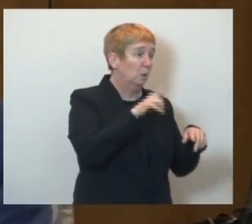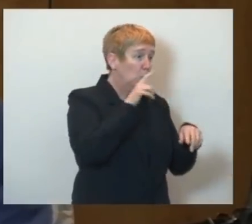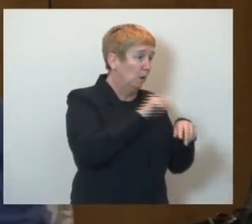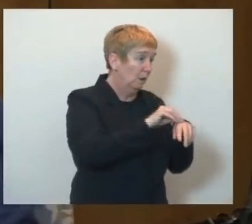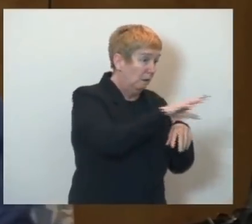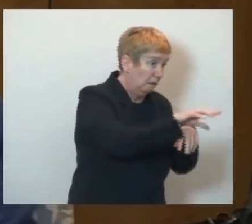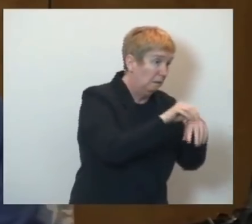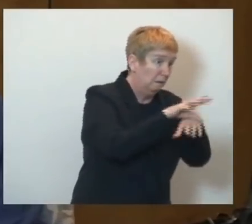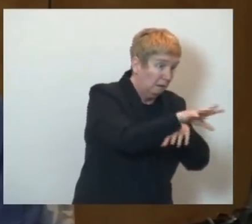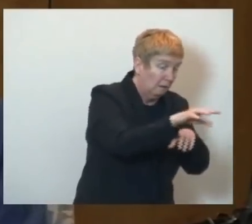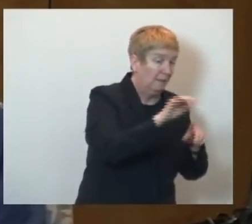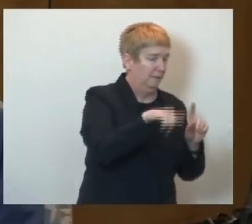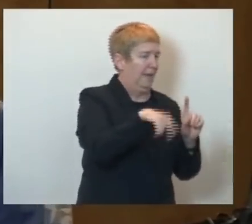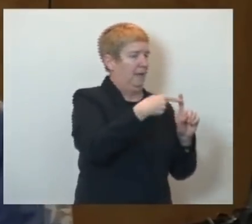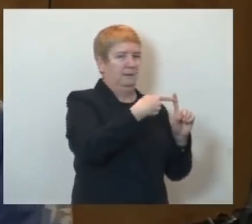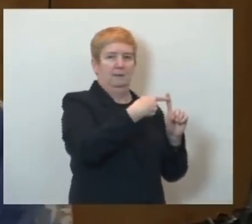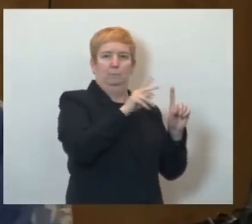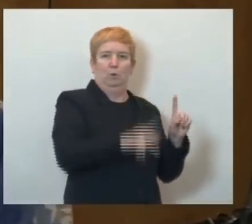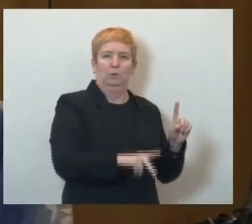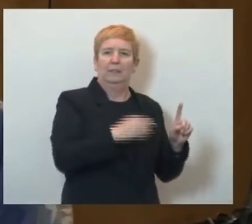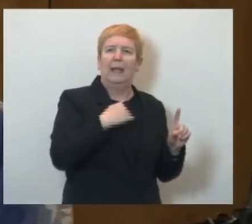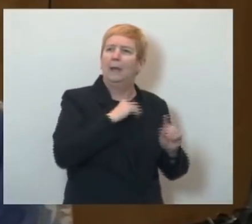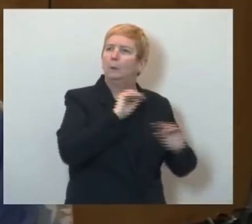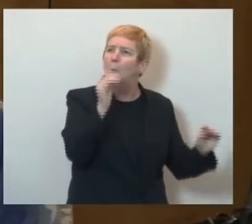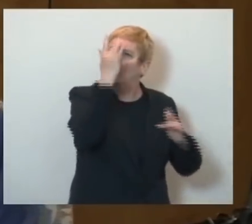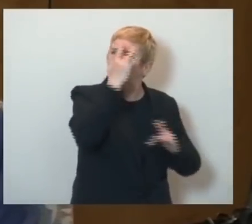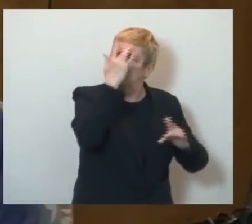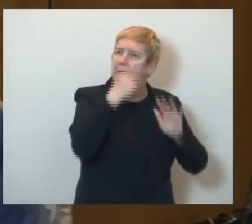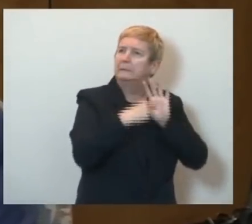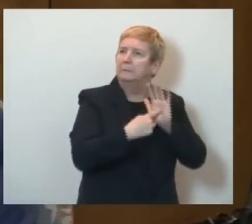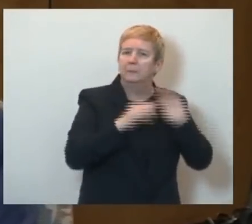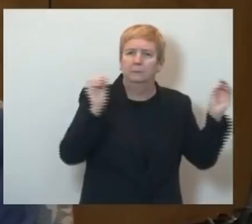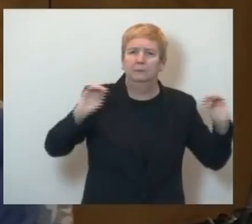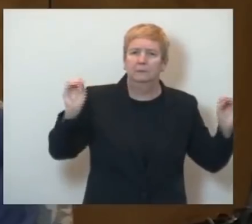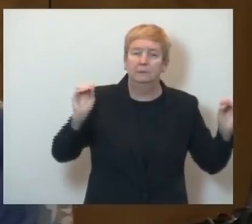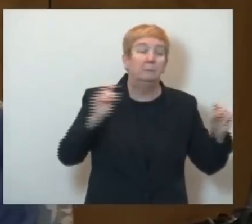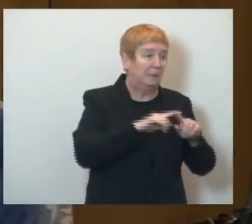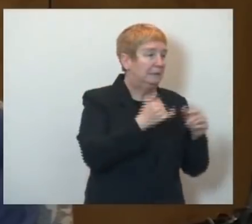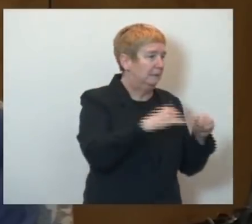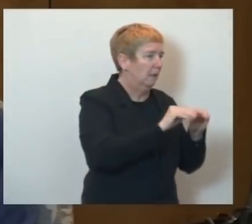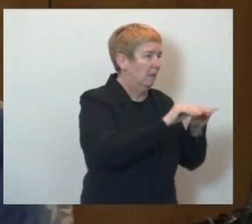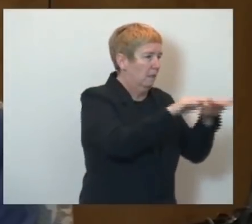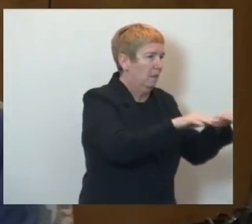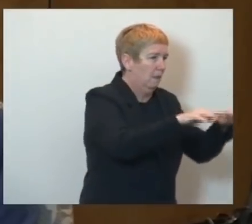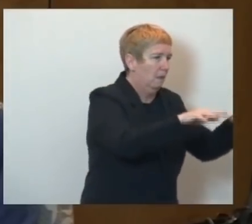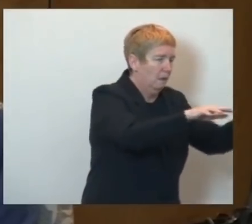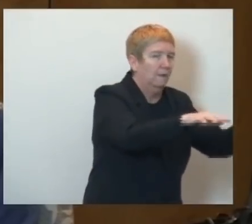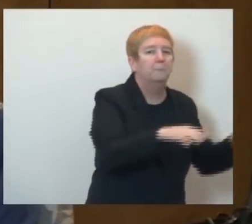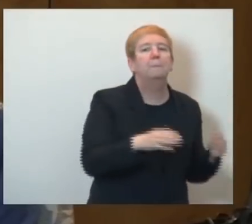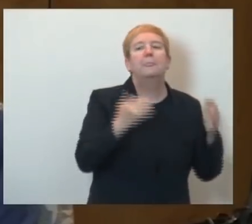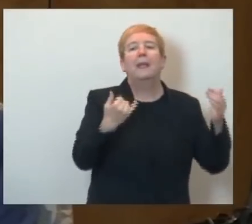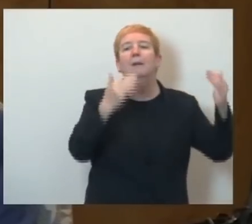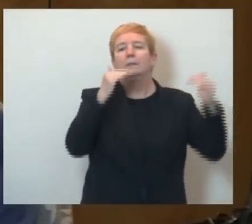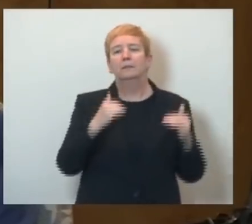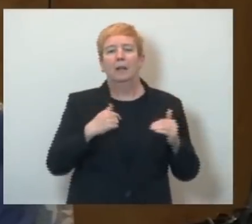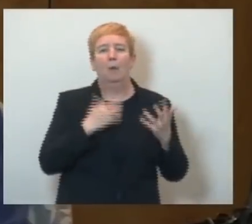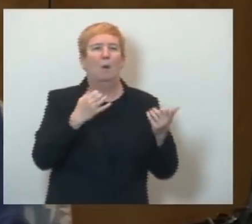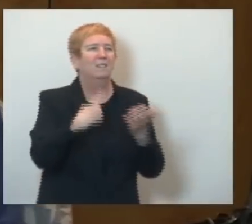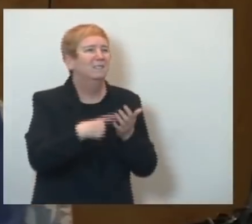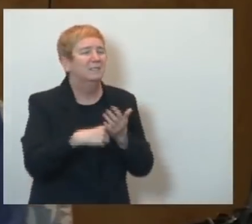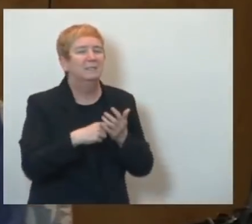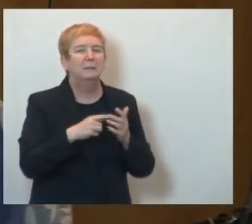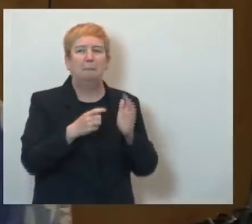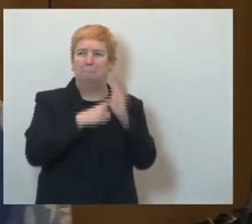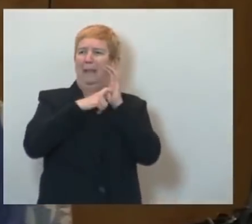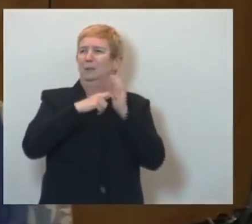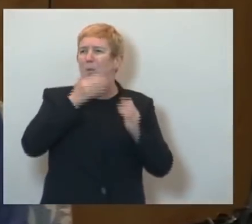from people who did not have any symptoms. And I think the last comment I have about mandatory face masks, there are many ways to